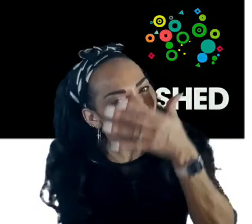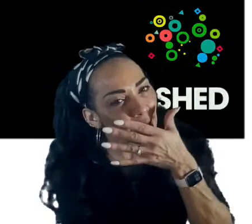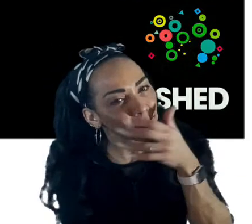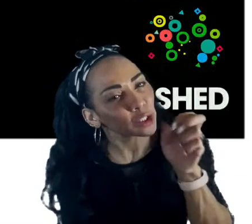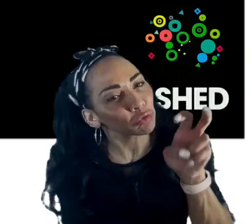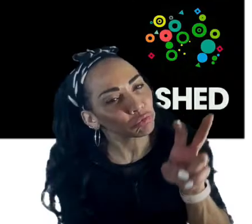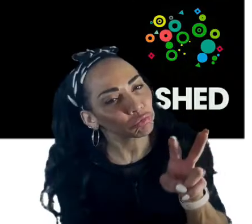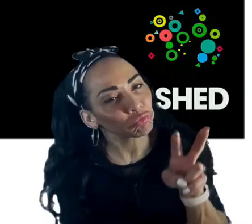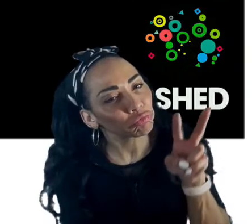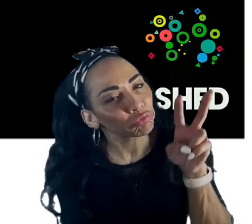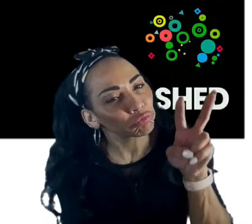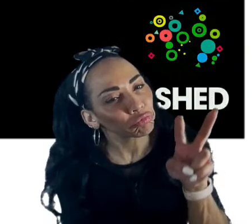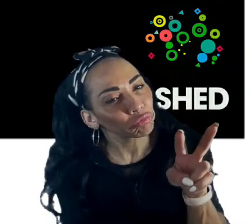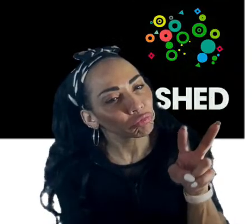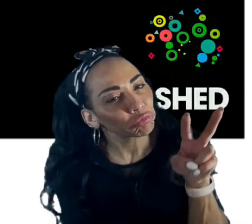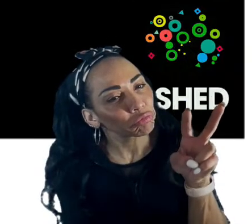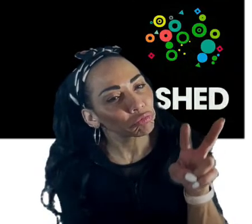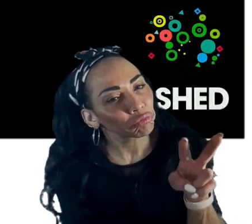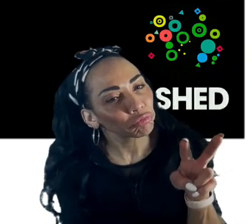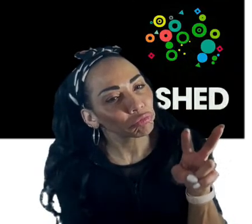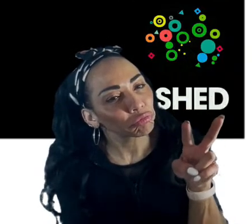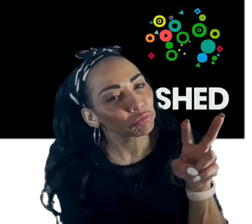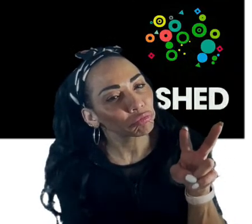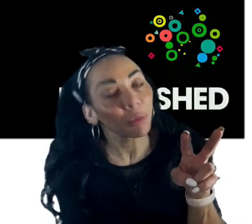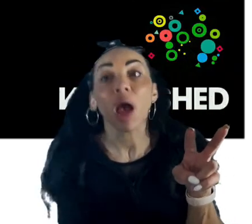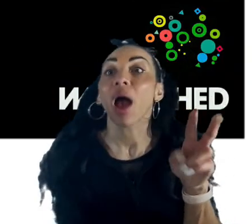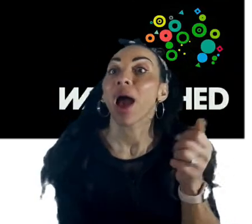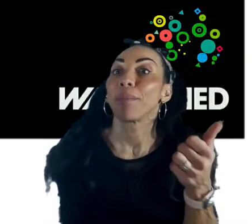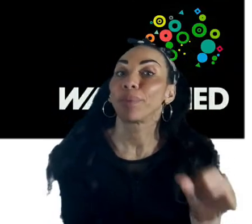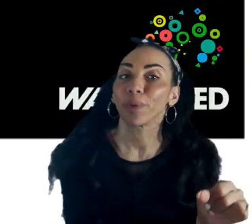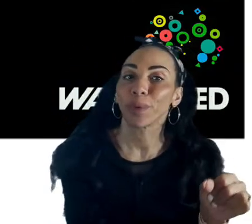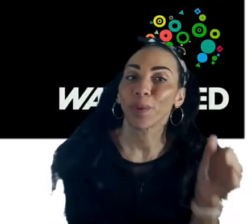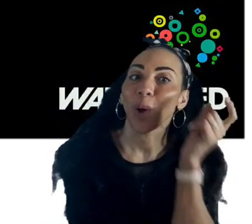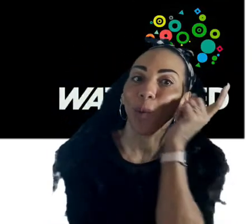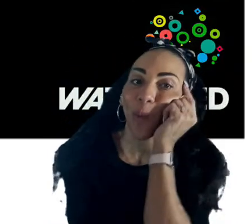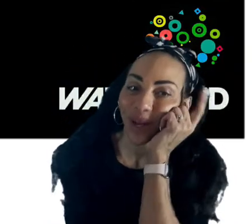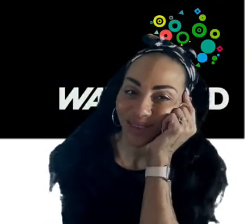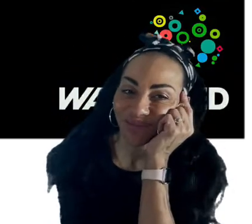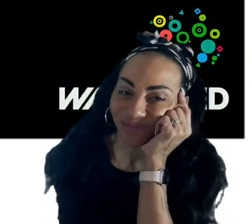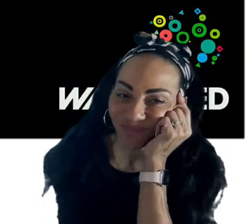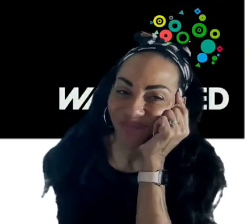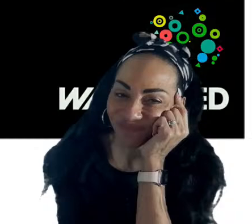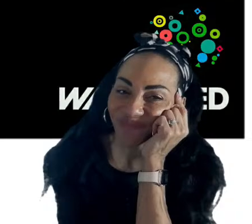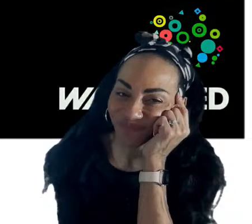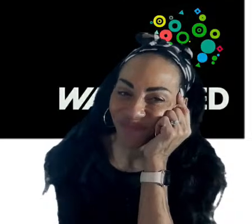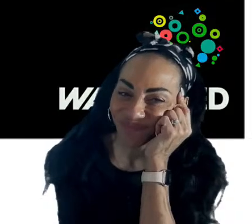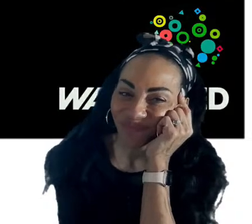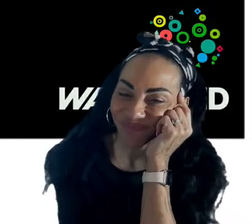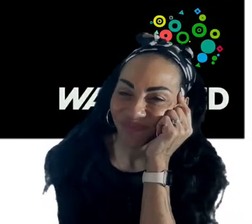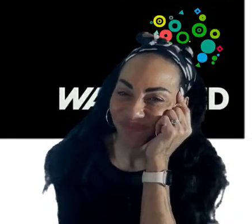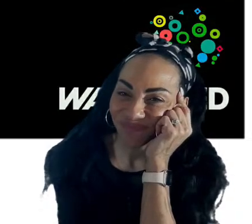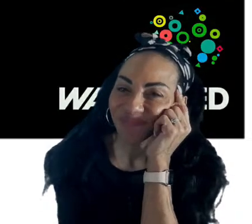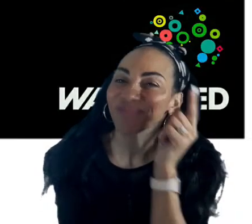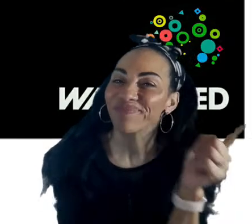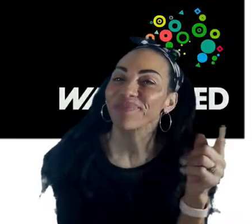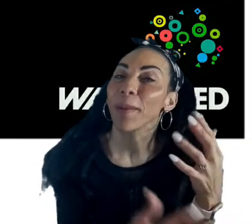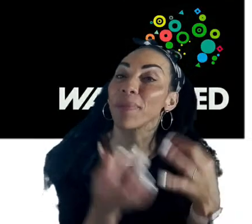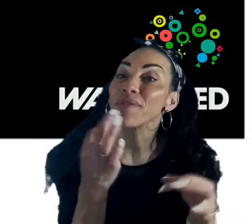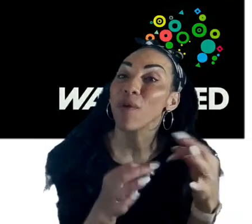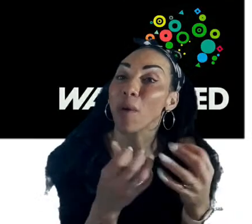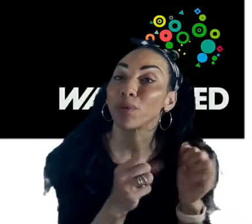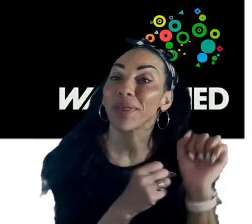Anyway, as the evening progressed, I'd worked it out that I used to perform with their mum, and it was